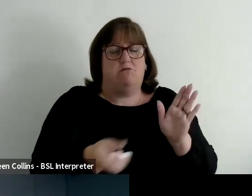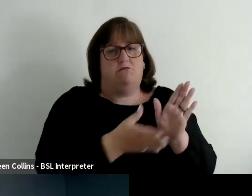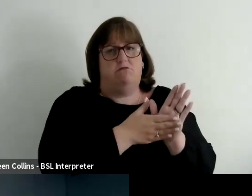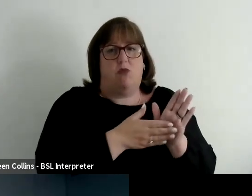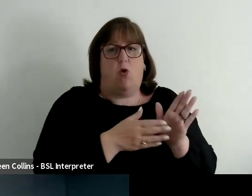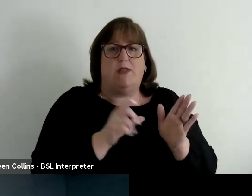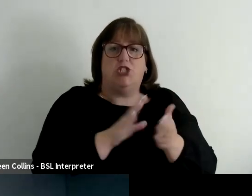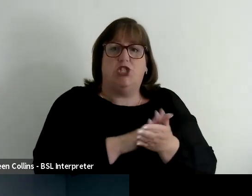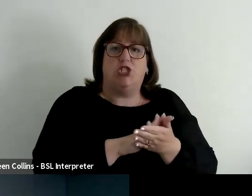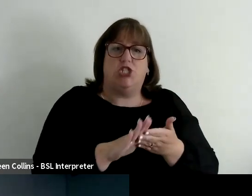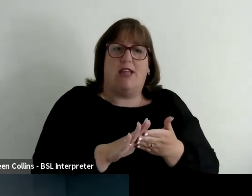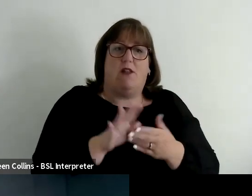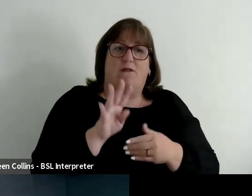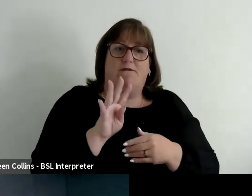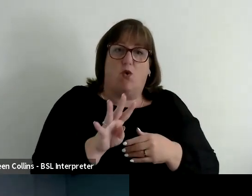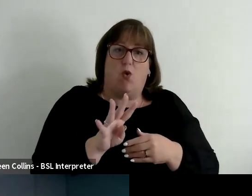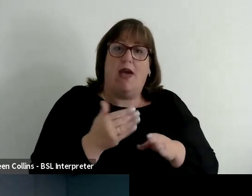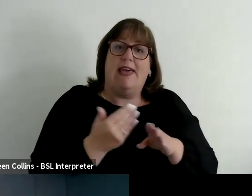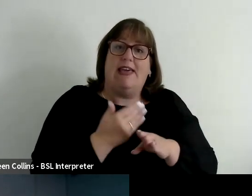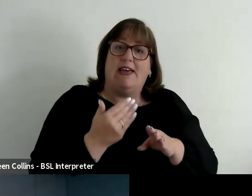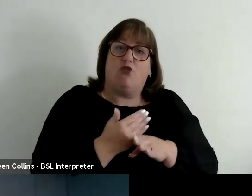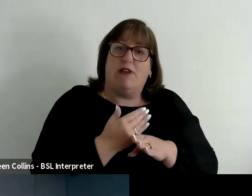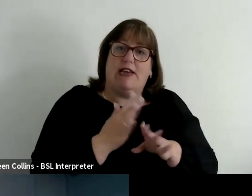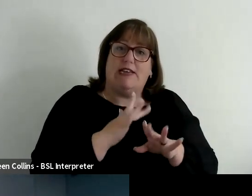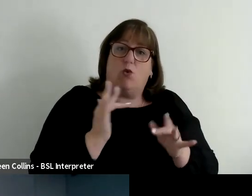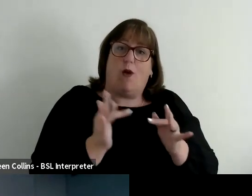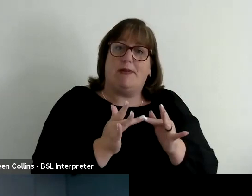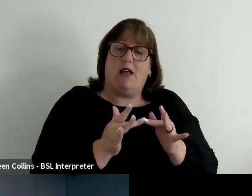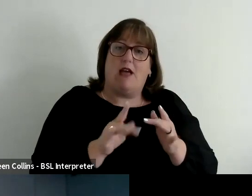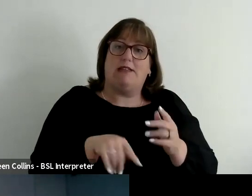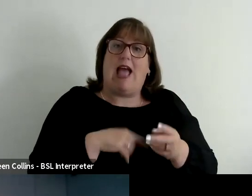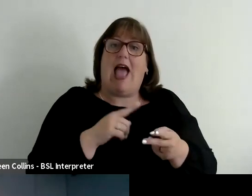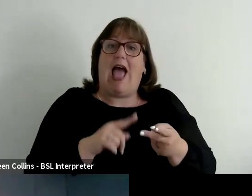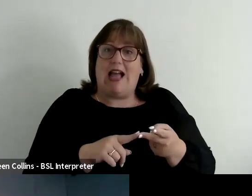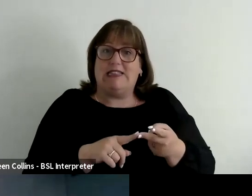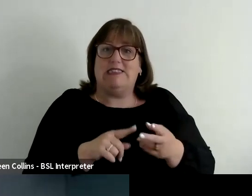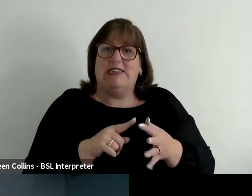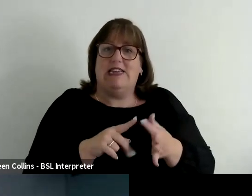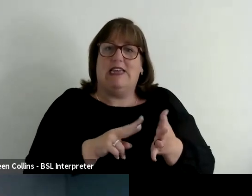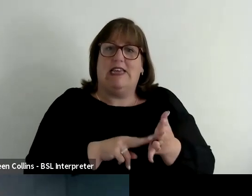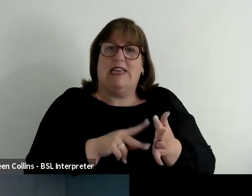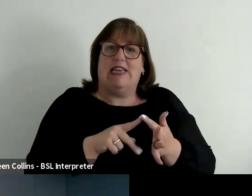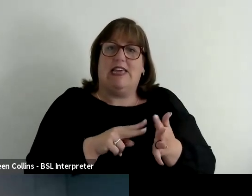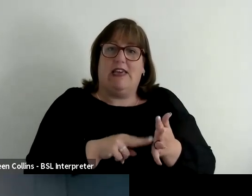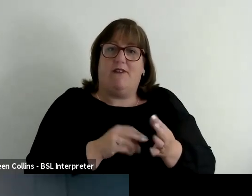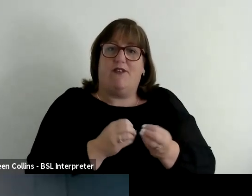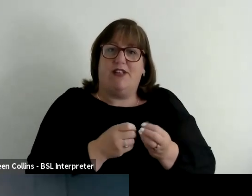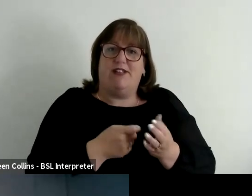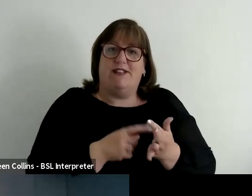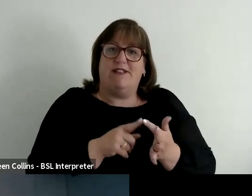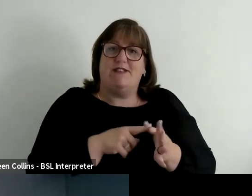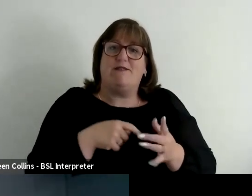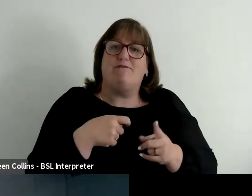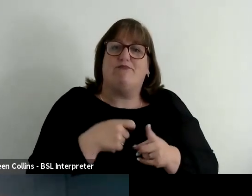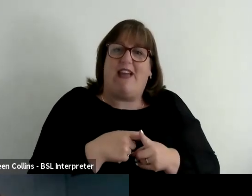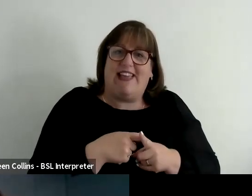website. And on Evenbreak. And on all our roles are on Evenbreak. So even more important, you don't even have to go to the Channel 4 website. You can just go